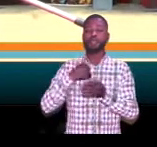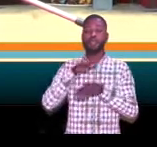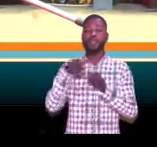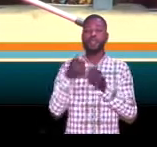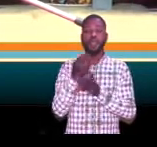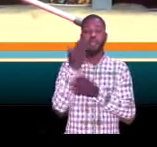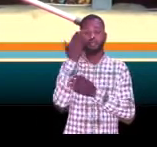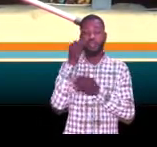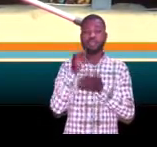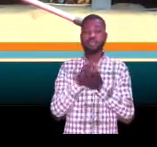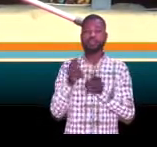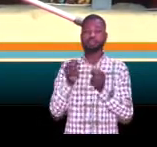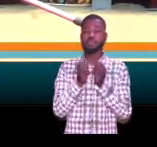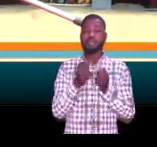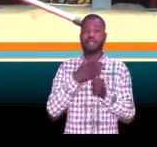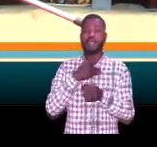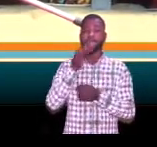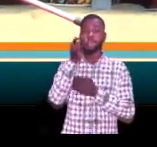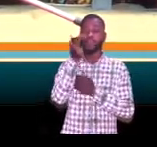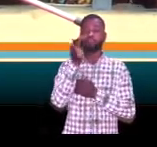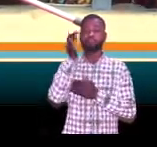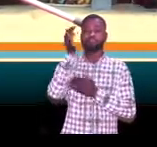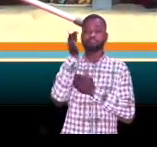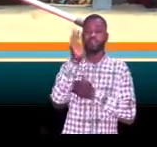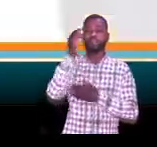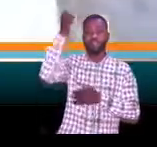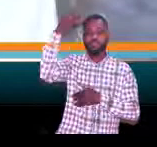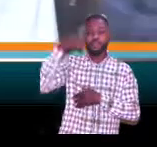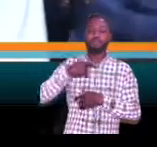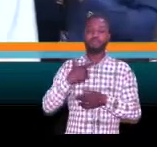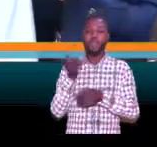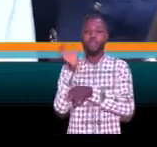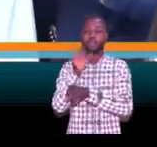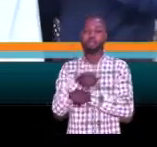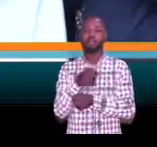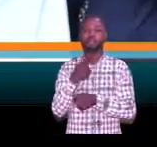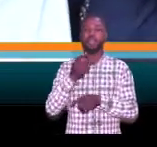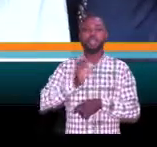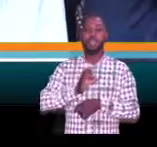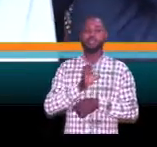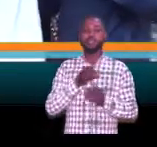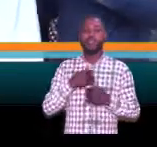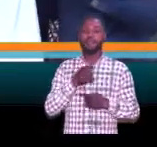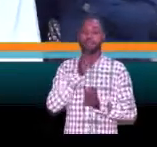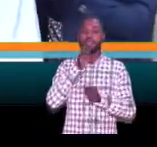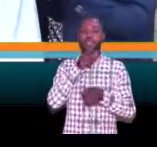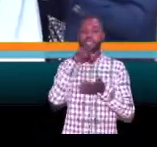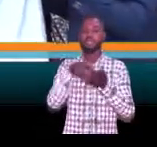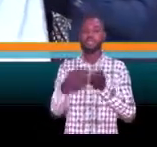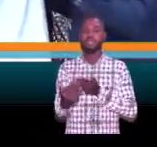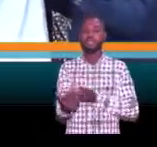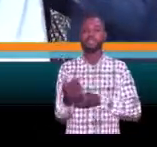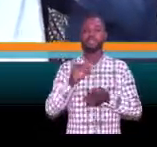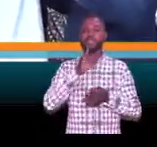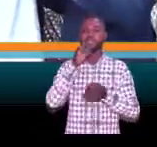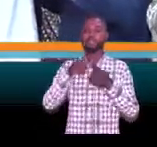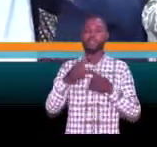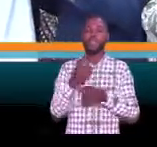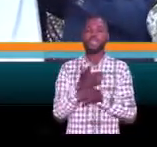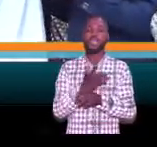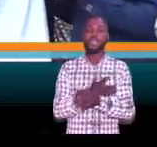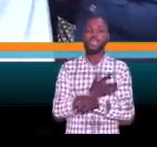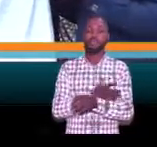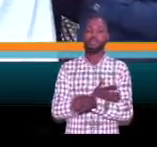we all must face together, and by God's grace we conquer. What Council is donating this morning is to